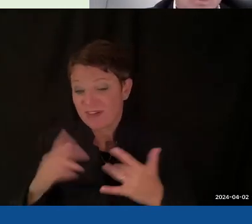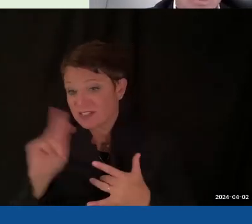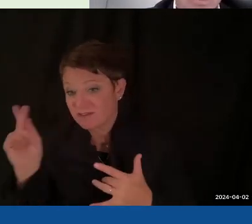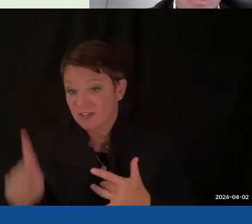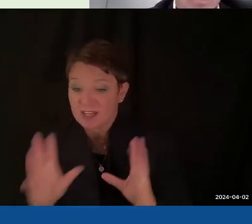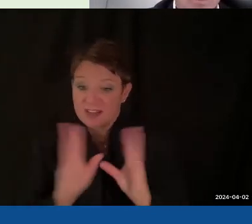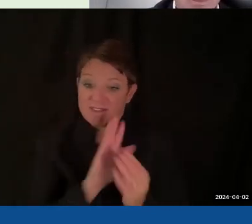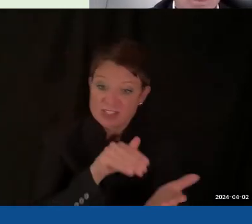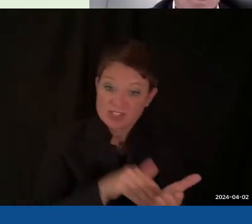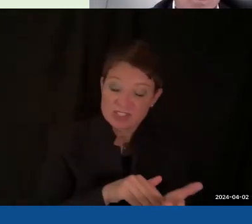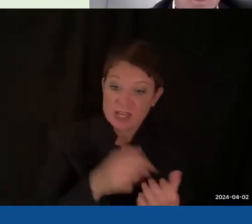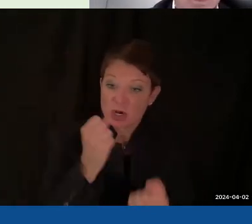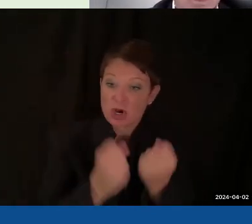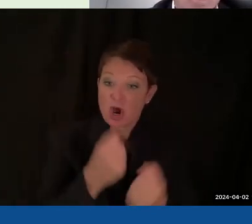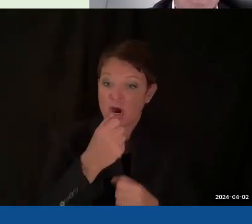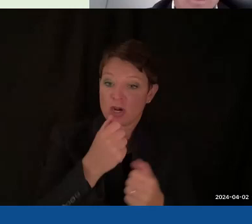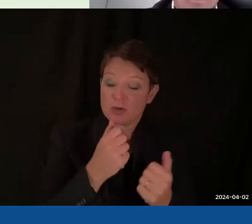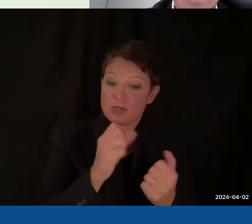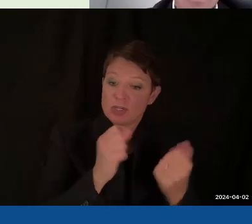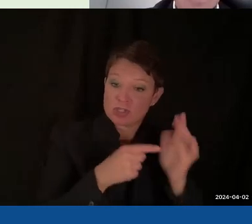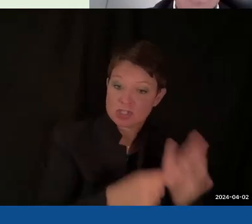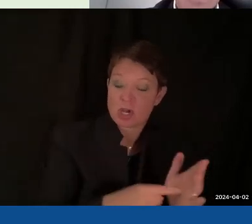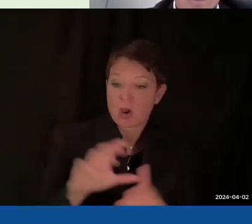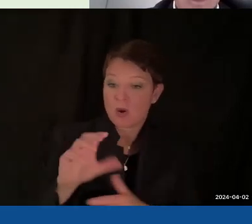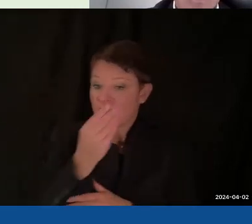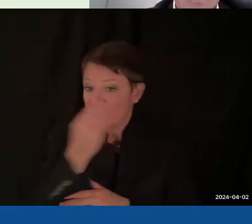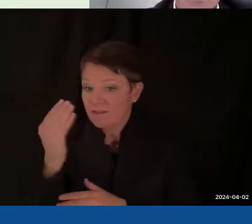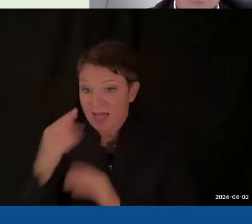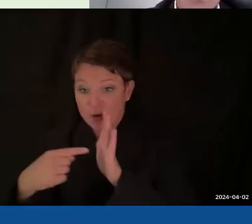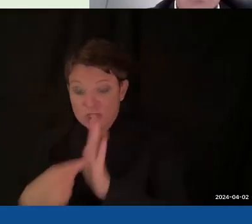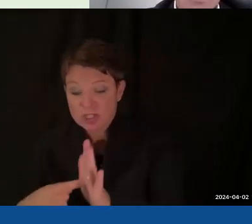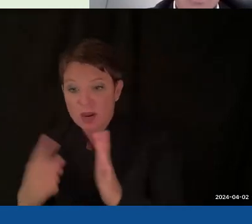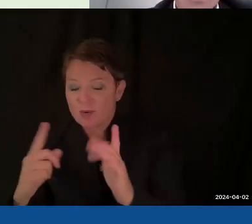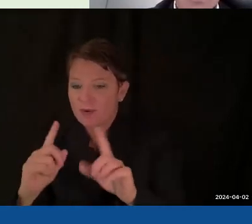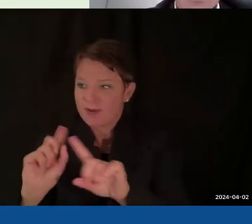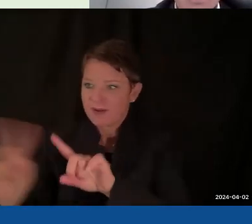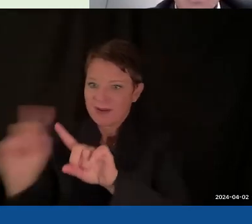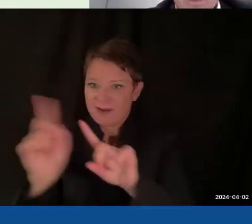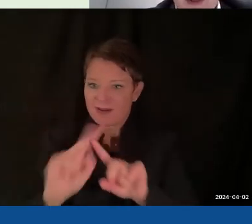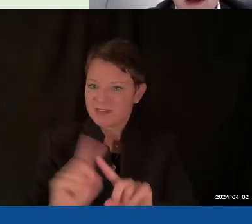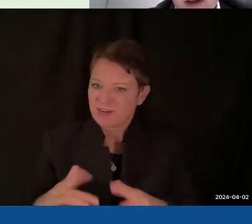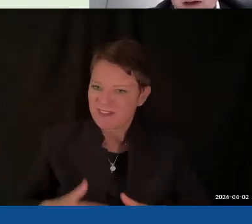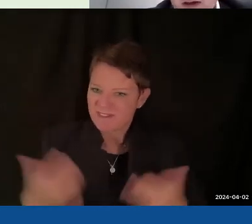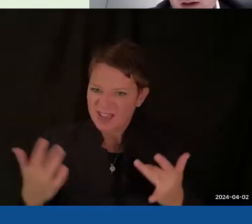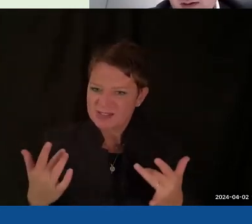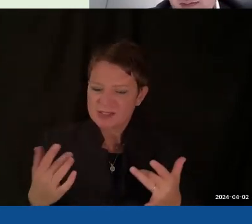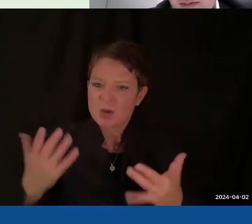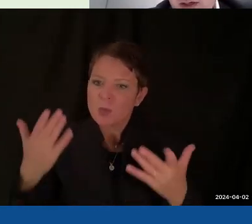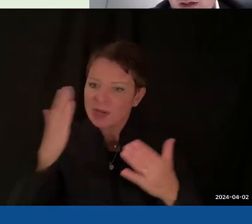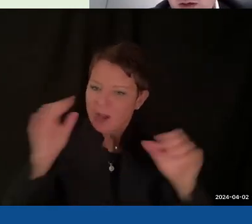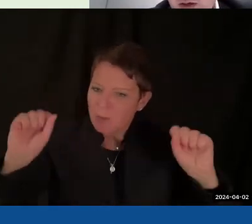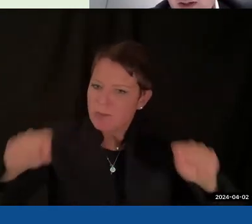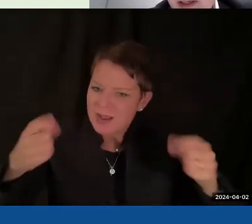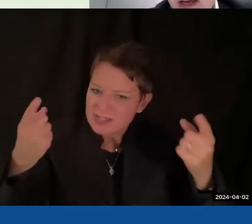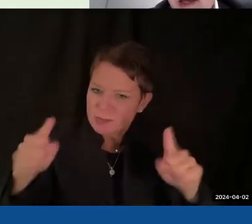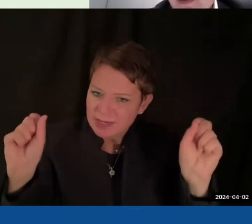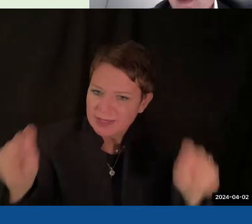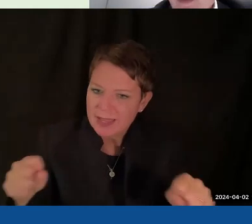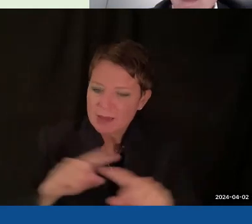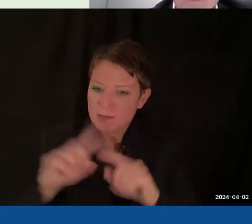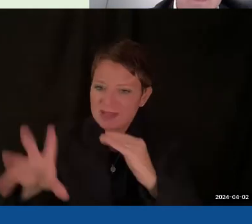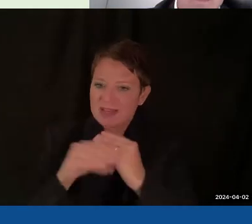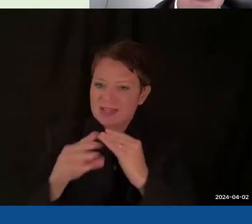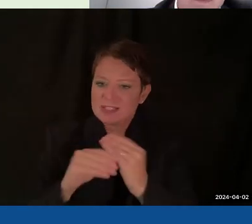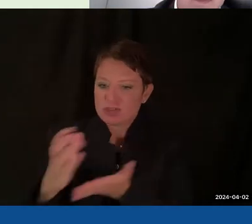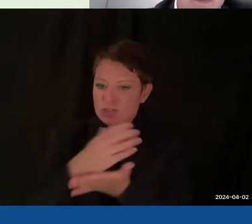the convention center for the auto show and the flower show, as well as at other cities across the country, we know that it's possible, and that the